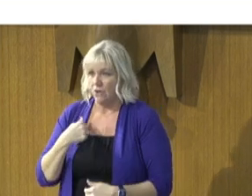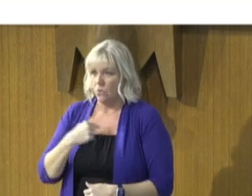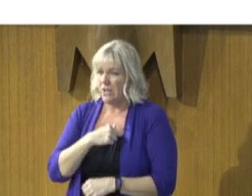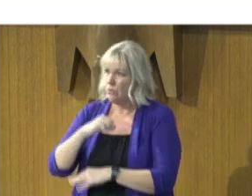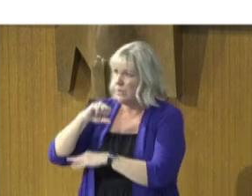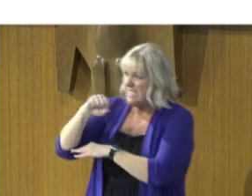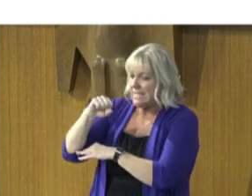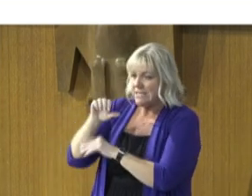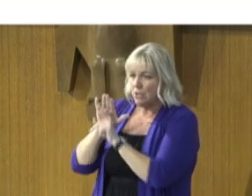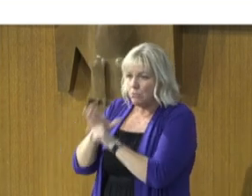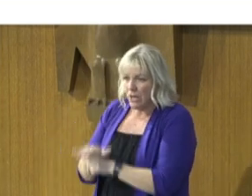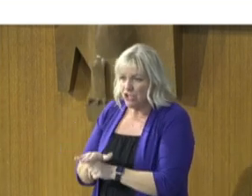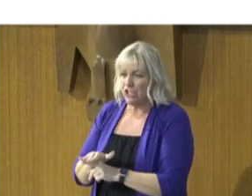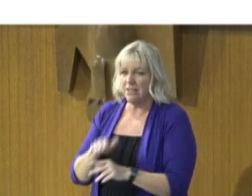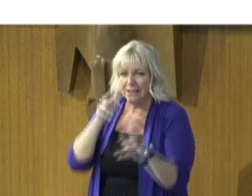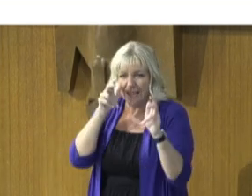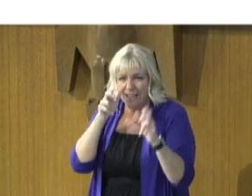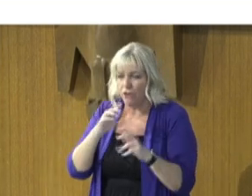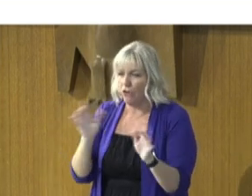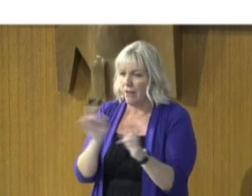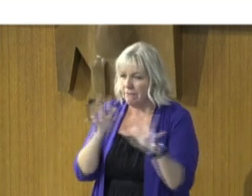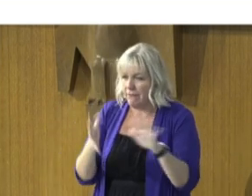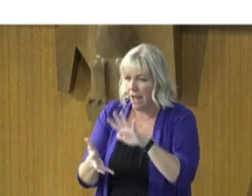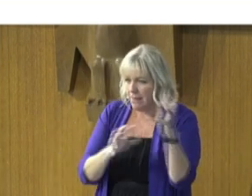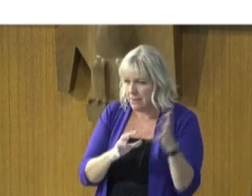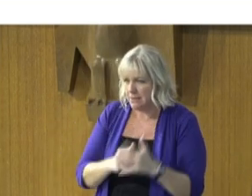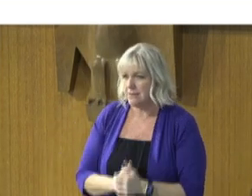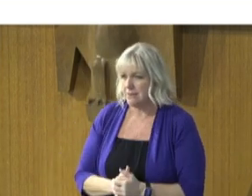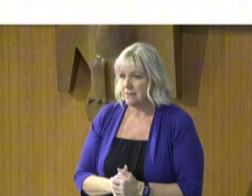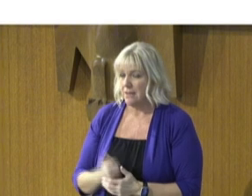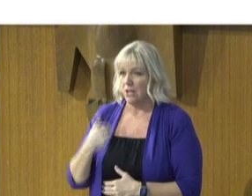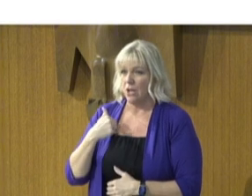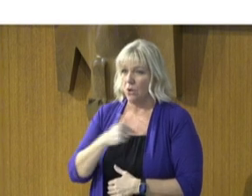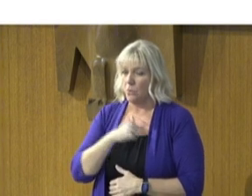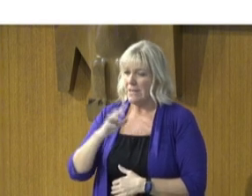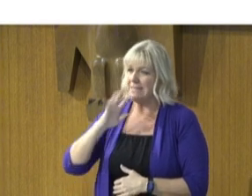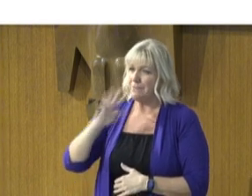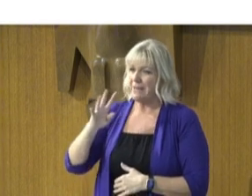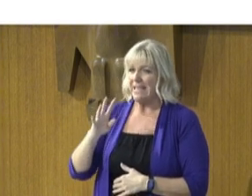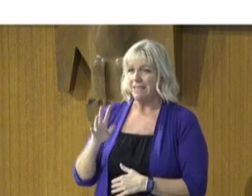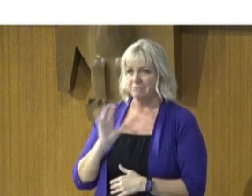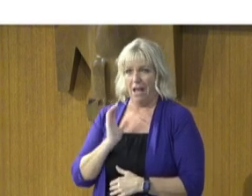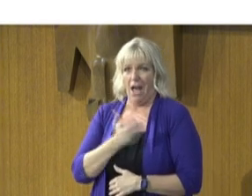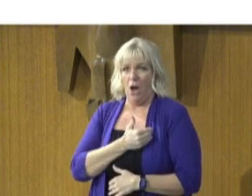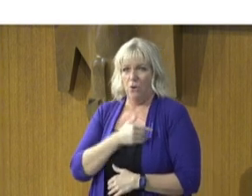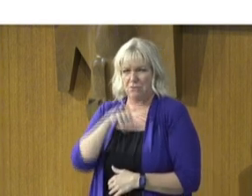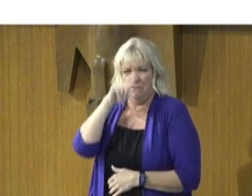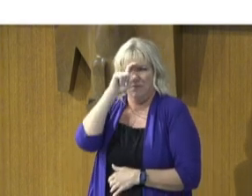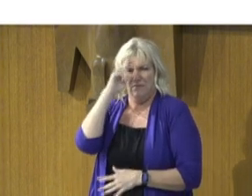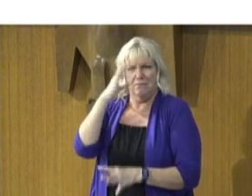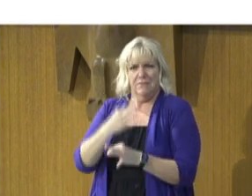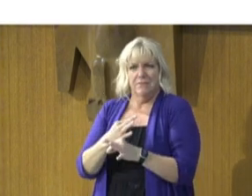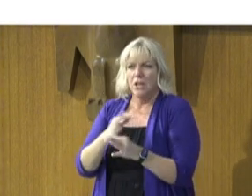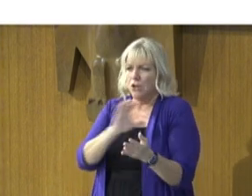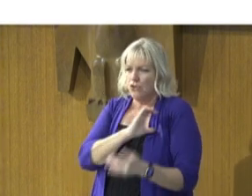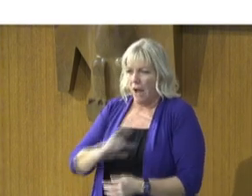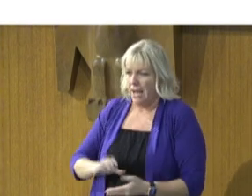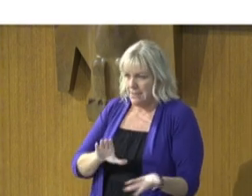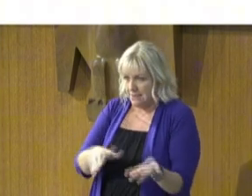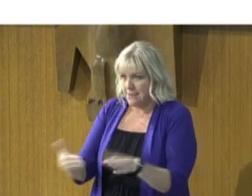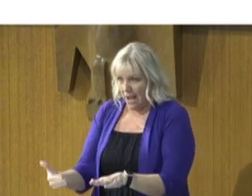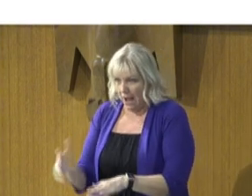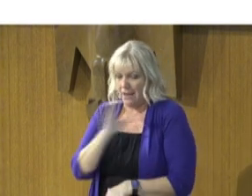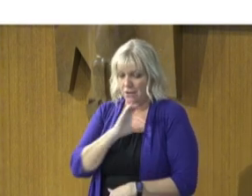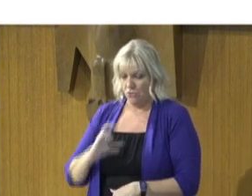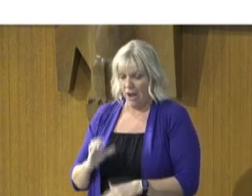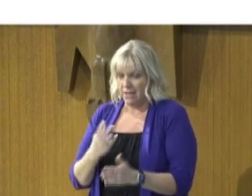oppression, evil, and violence. We speak aloud the mystery of our faith. Christ has died. Christ